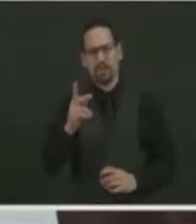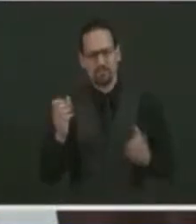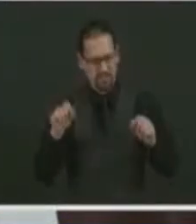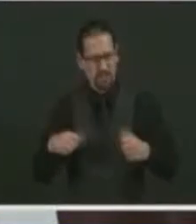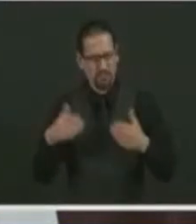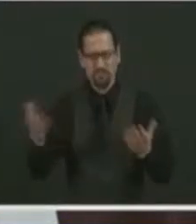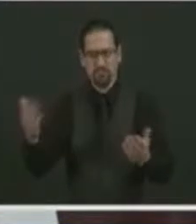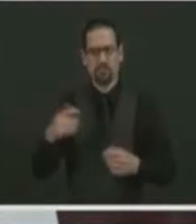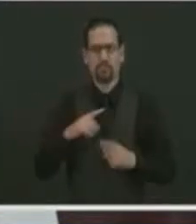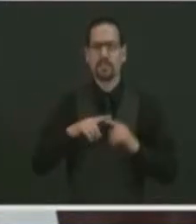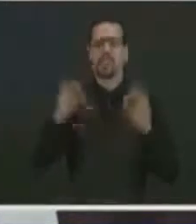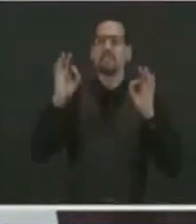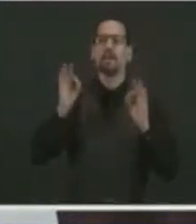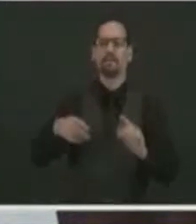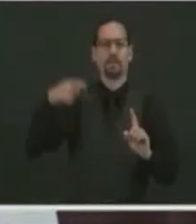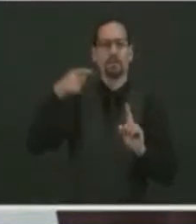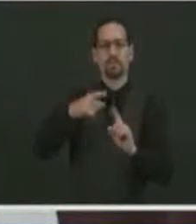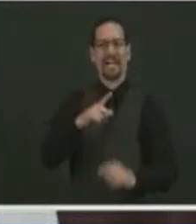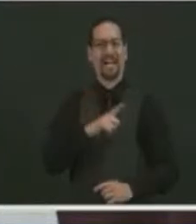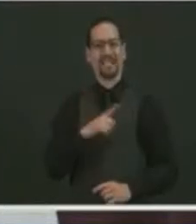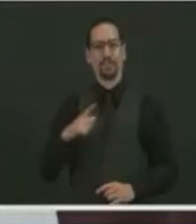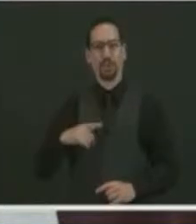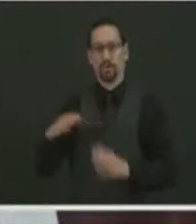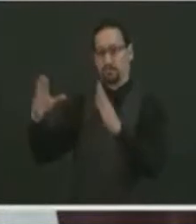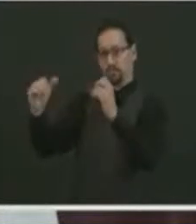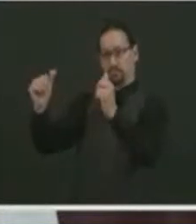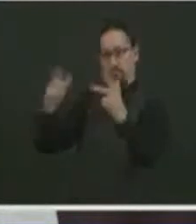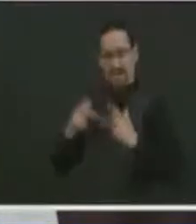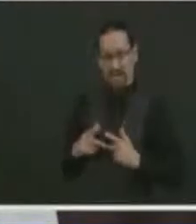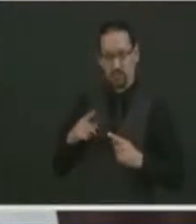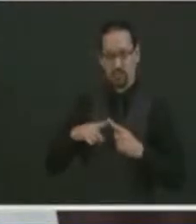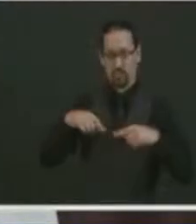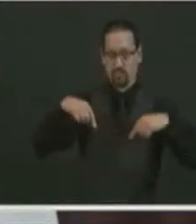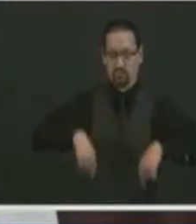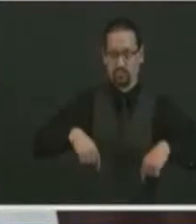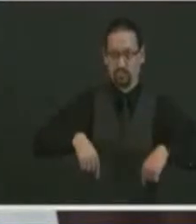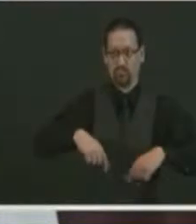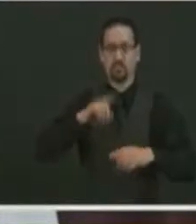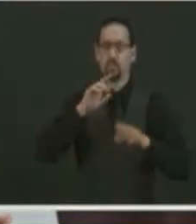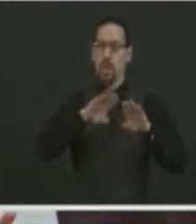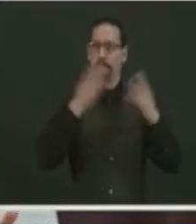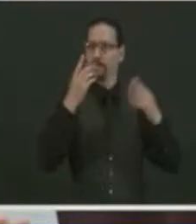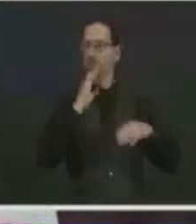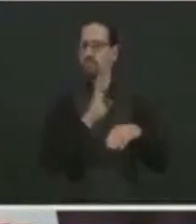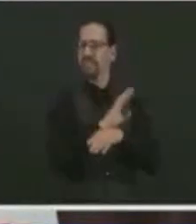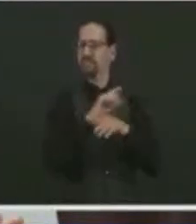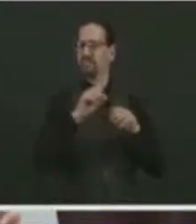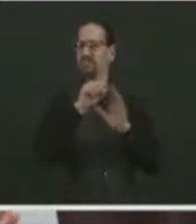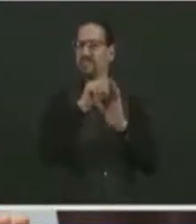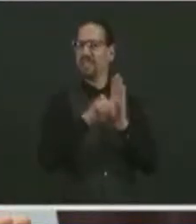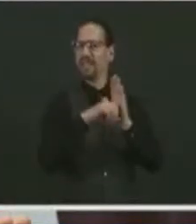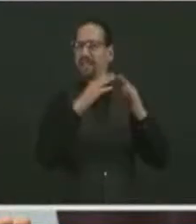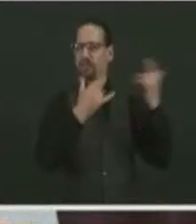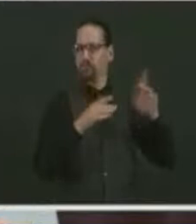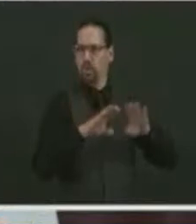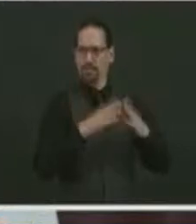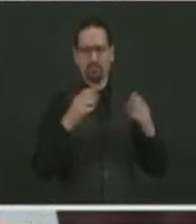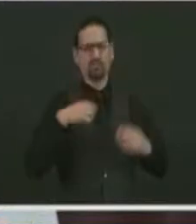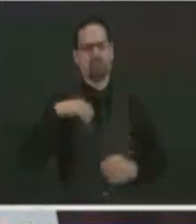Certainly for the legislature to come back into session crowded into the State House would be a disaster and